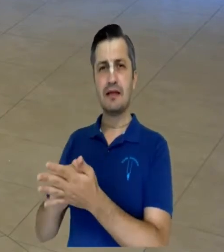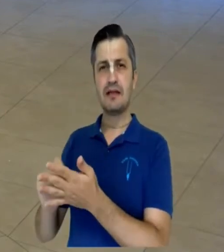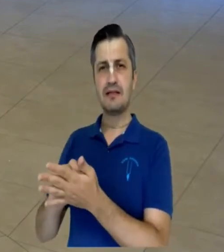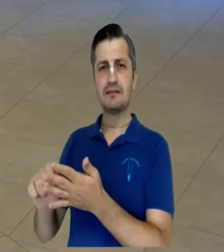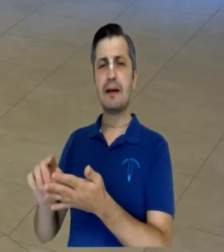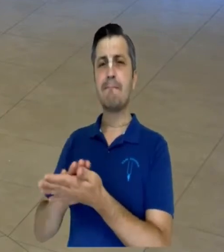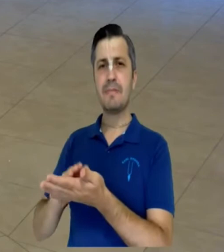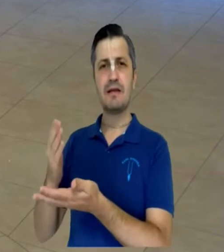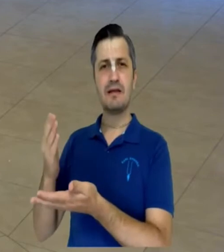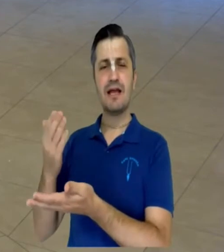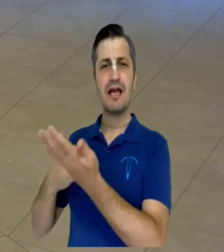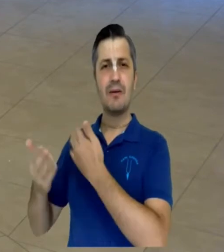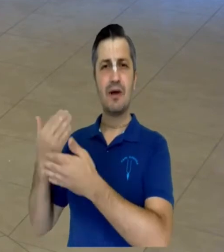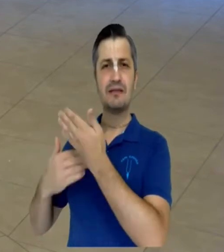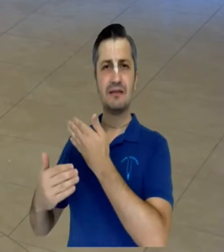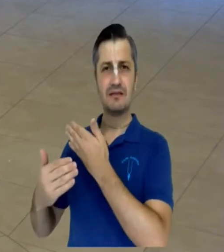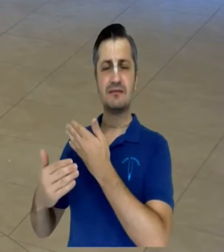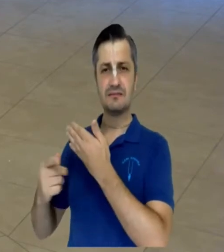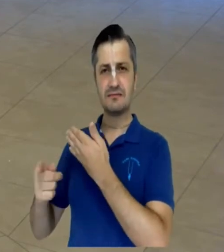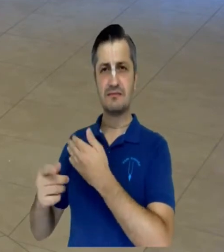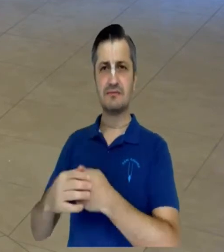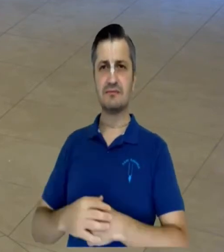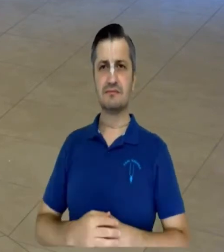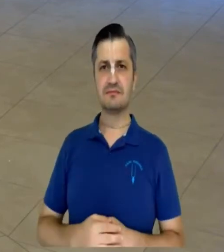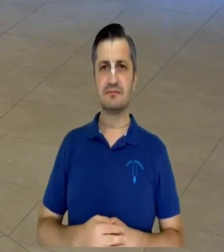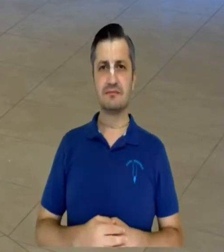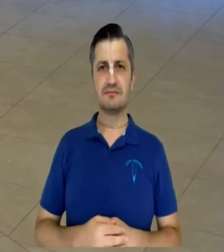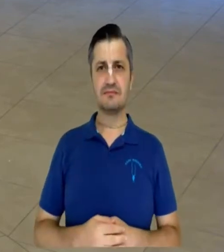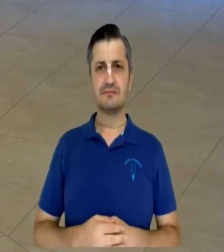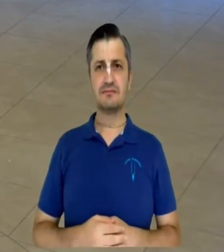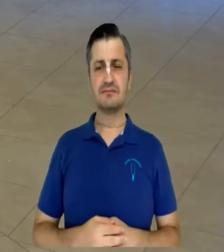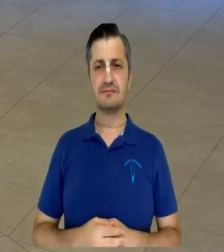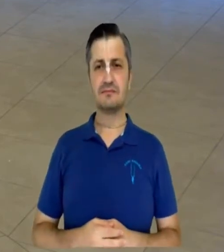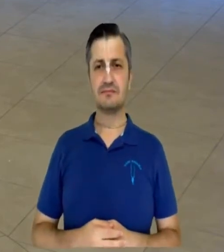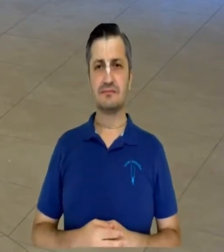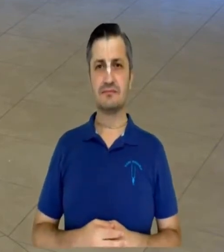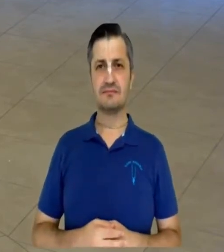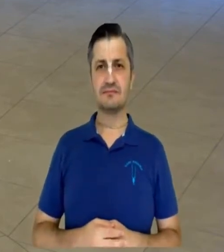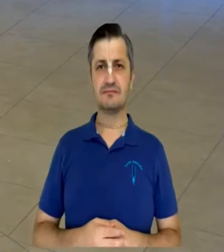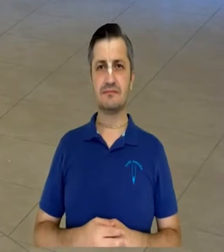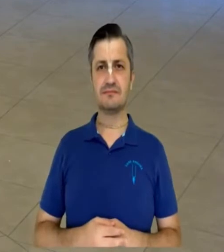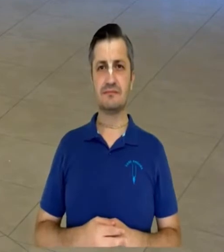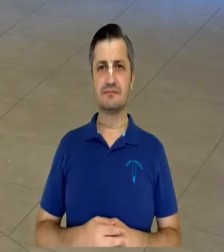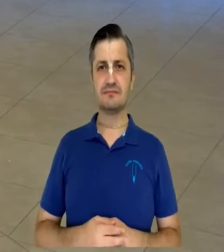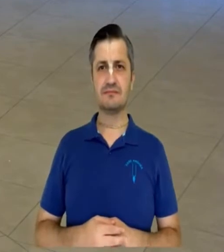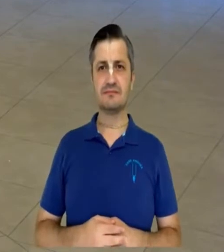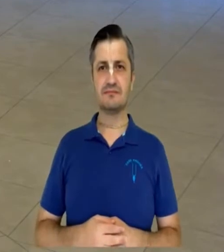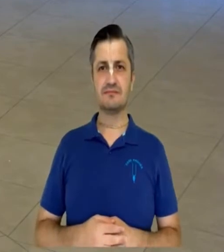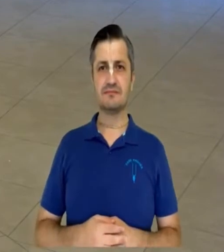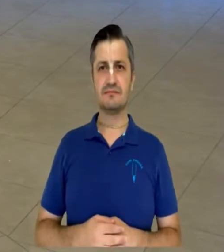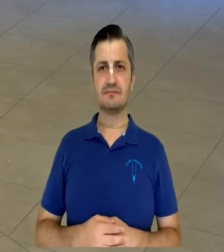before one can actually approach and read the Veda and ultimately understand